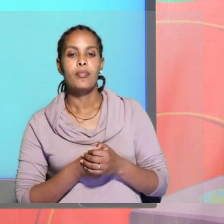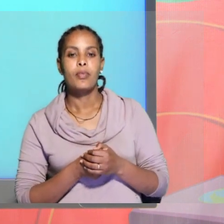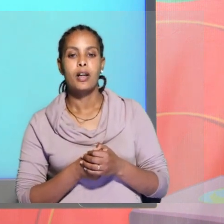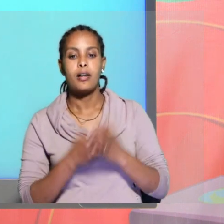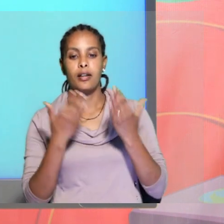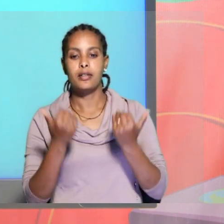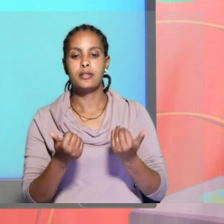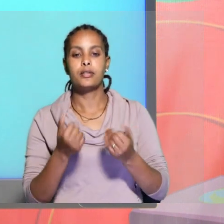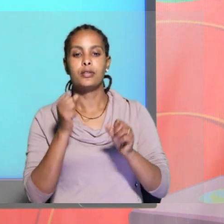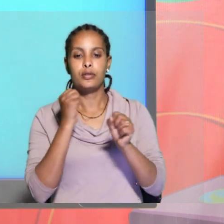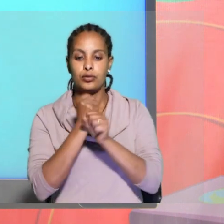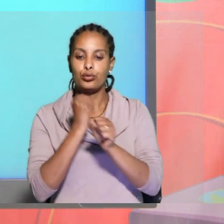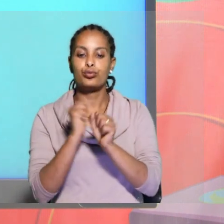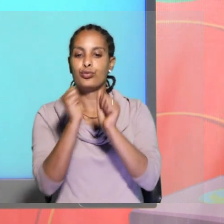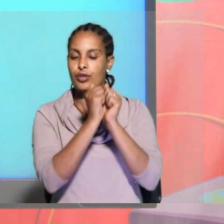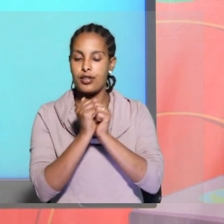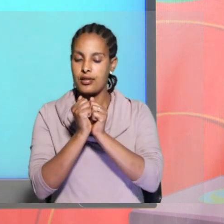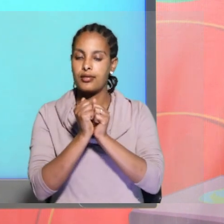Let us do together.